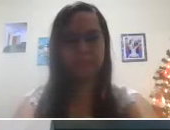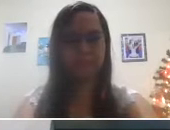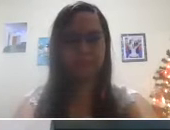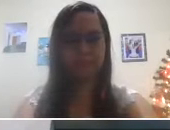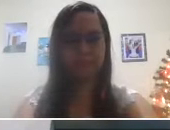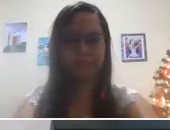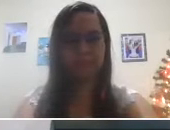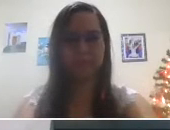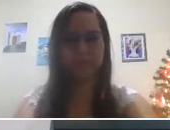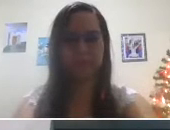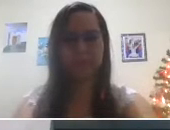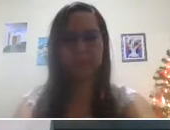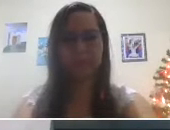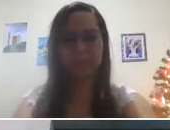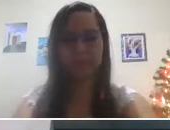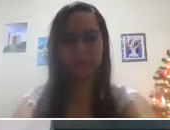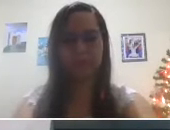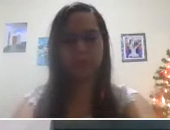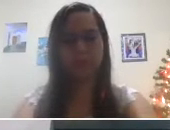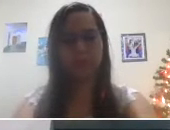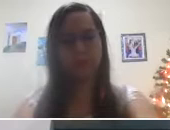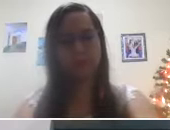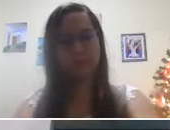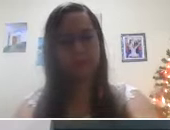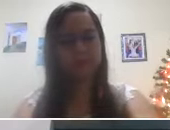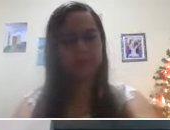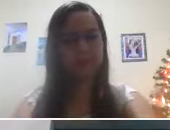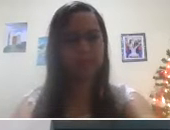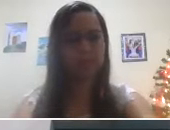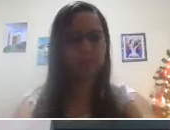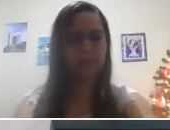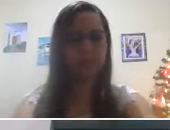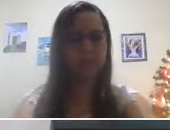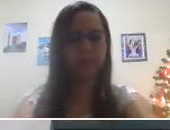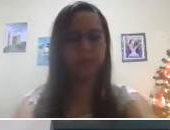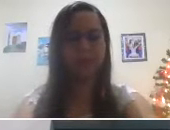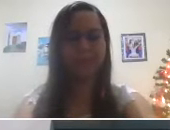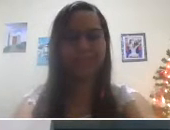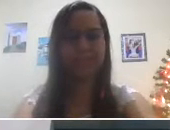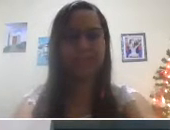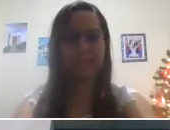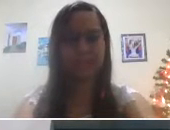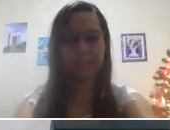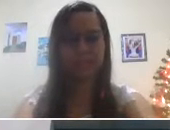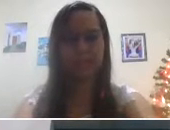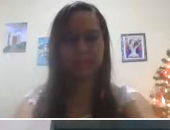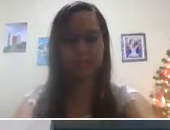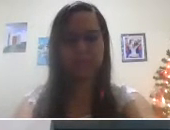What does they look like? In this case, we should say what are they like?